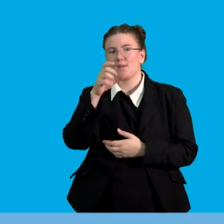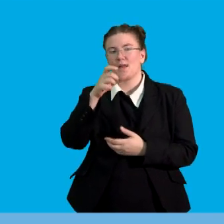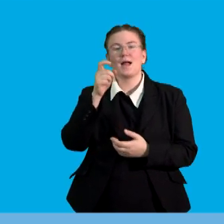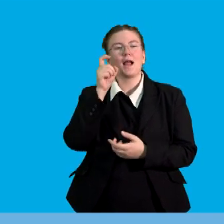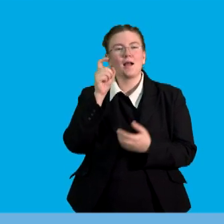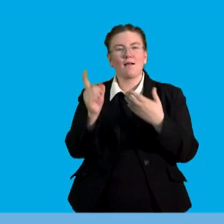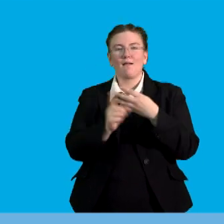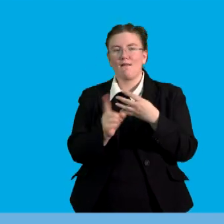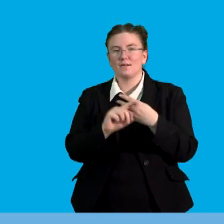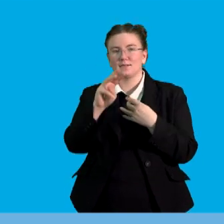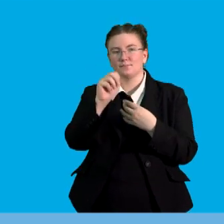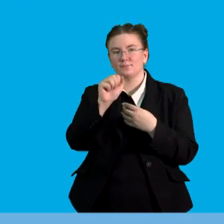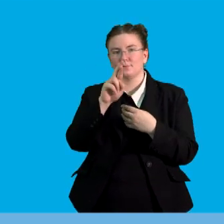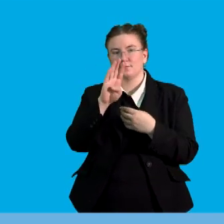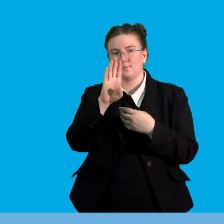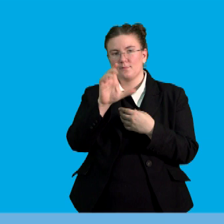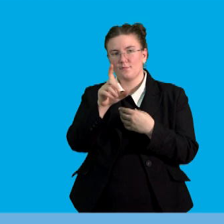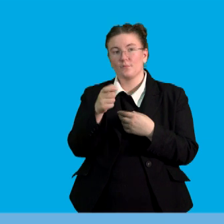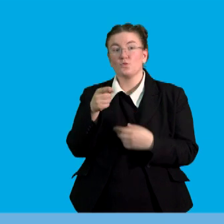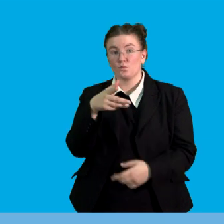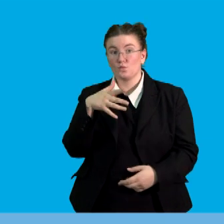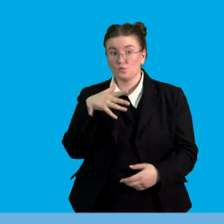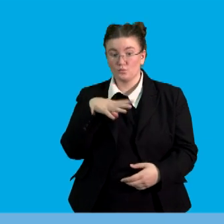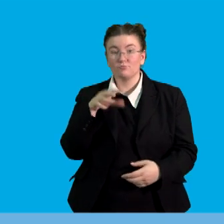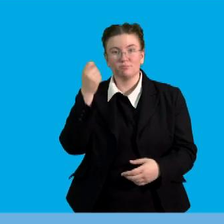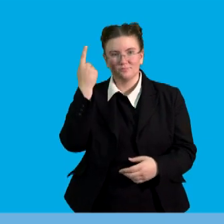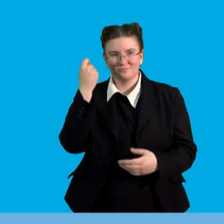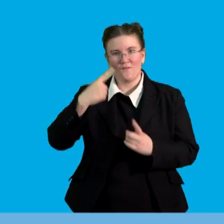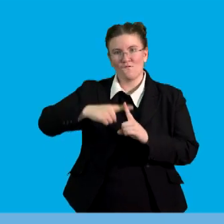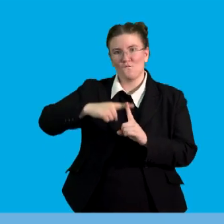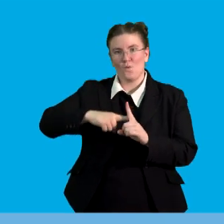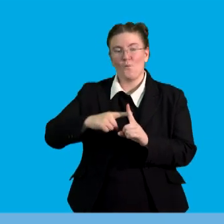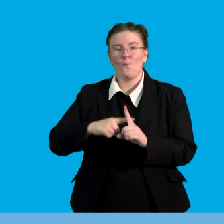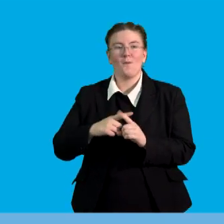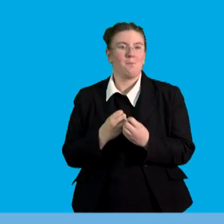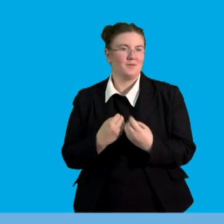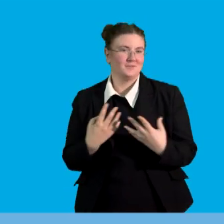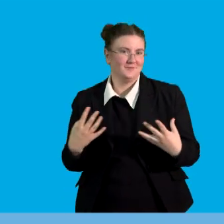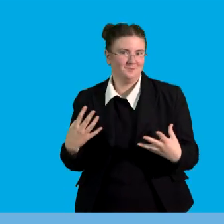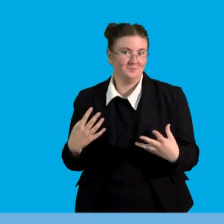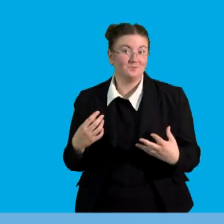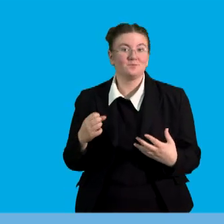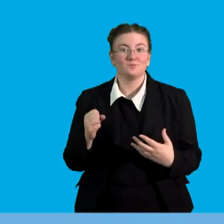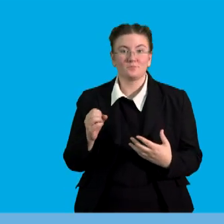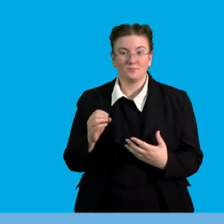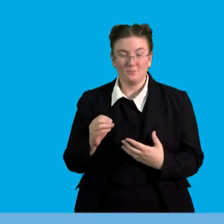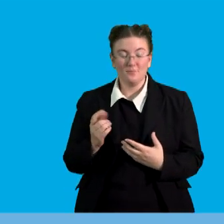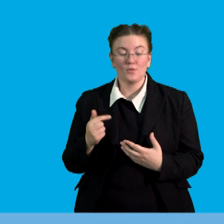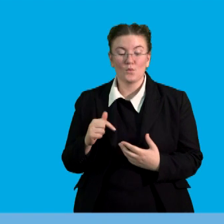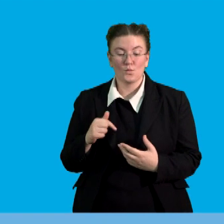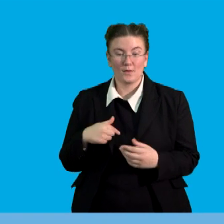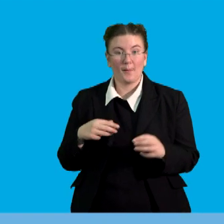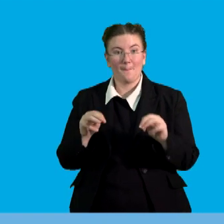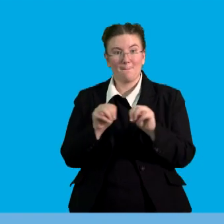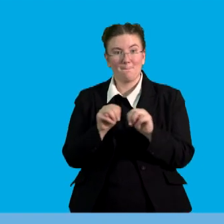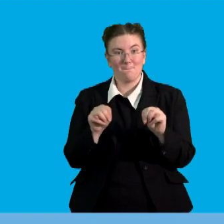And you want to find out its volume. So we are given a glass marble and we want to find out its volume. So we